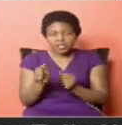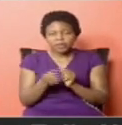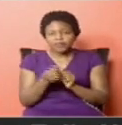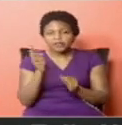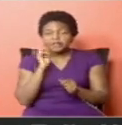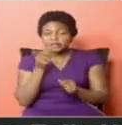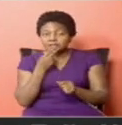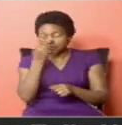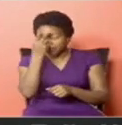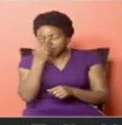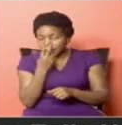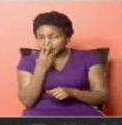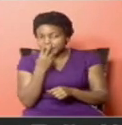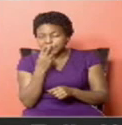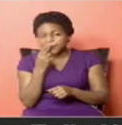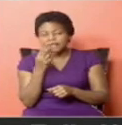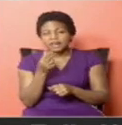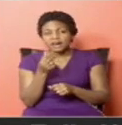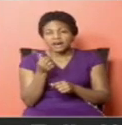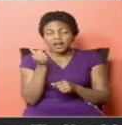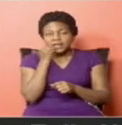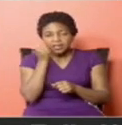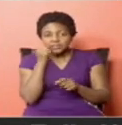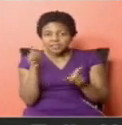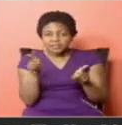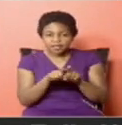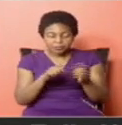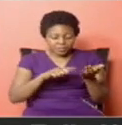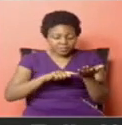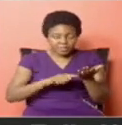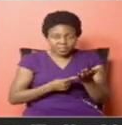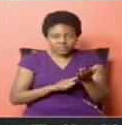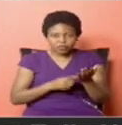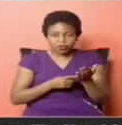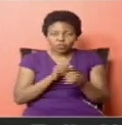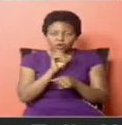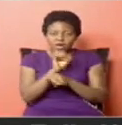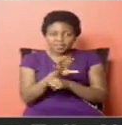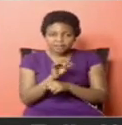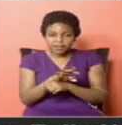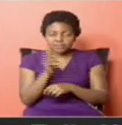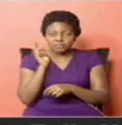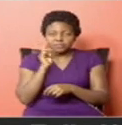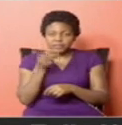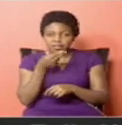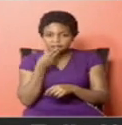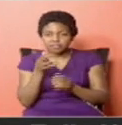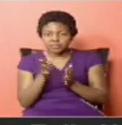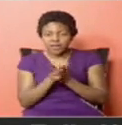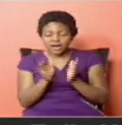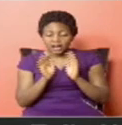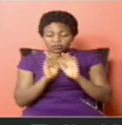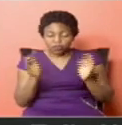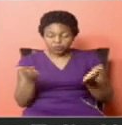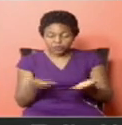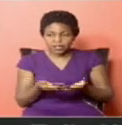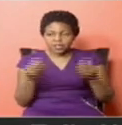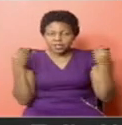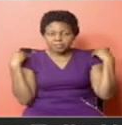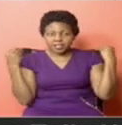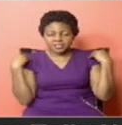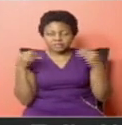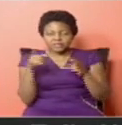adults and as a technical advisor on deaf education and community of practice,